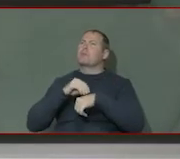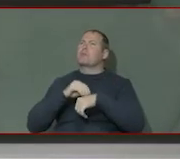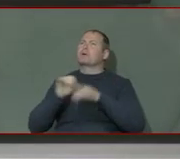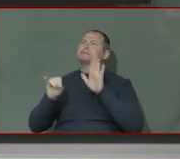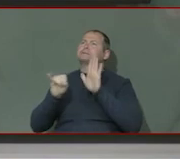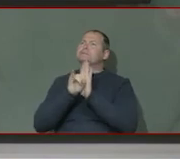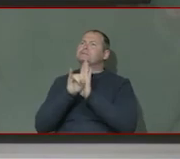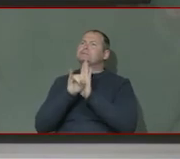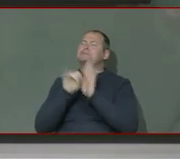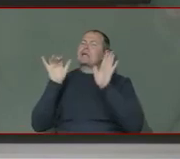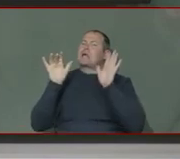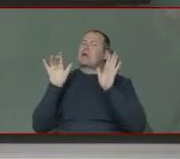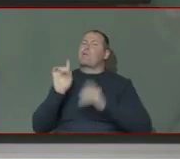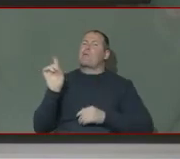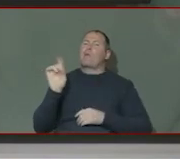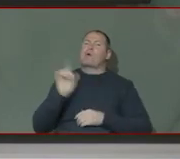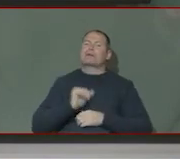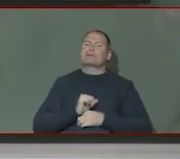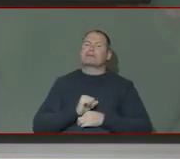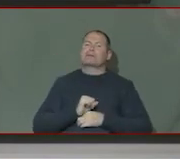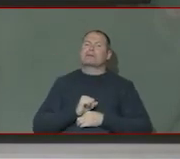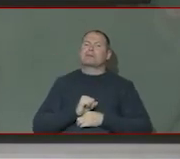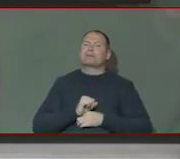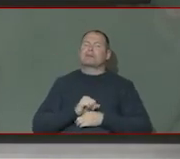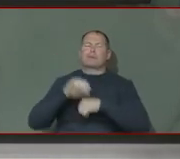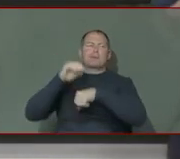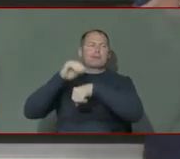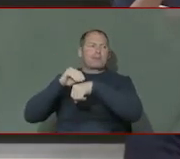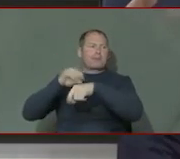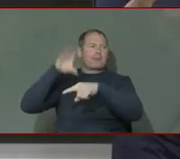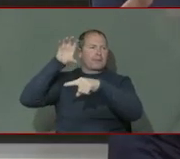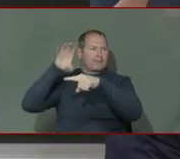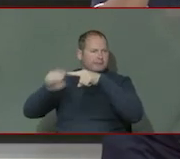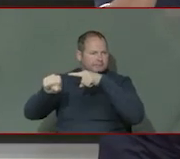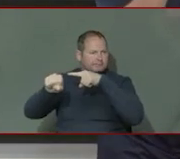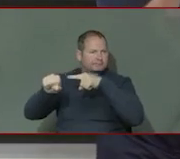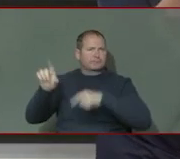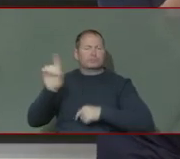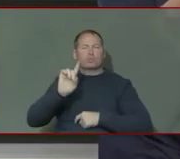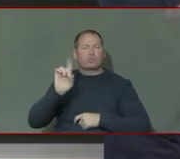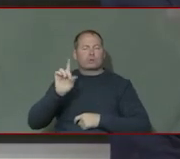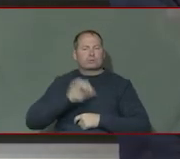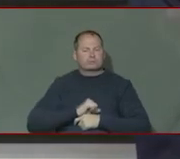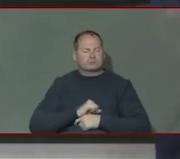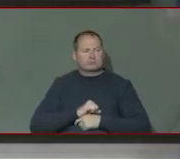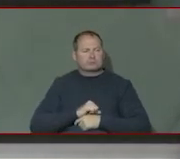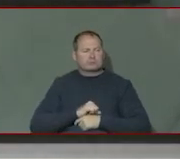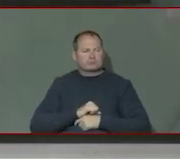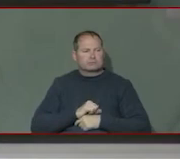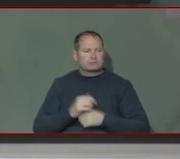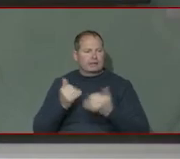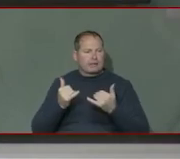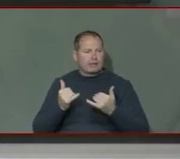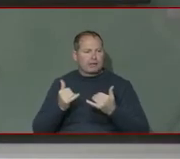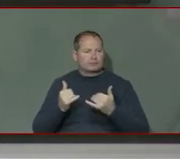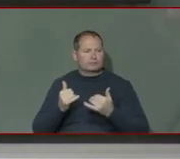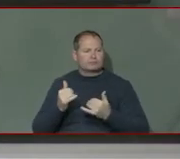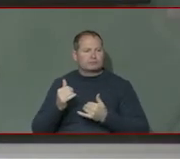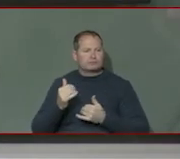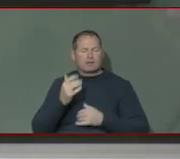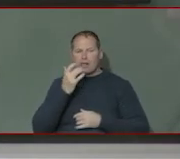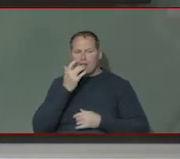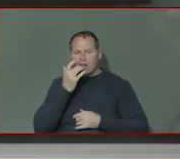solve a problem if you're not aware of the problem. There's something in the body that must gauge the salt balances. Is